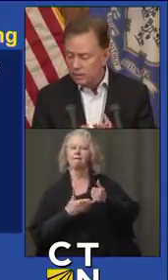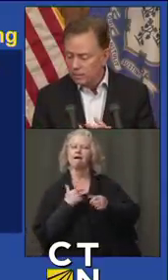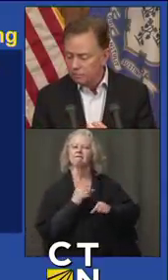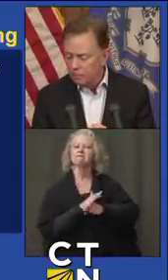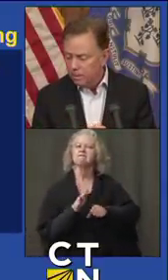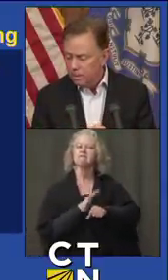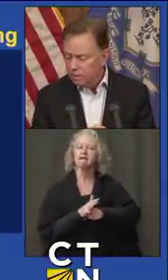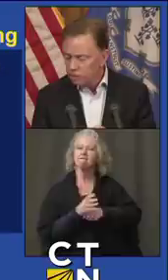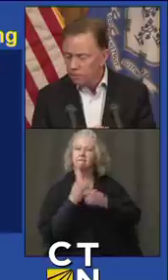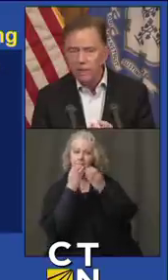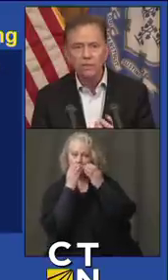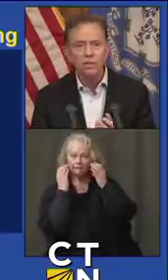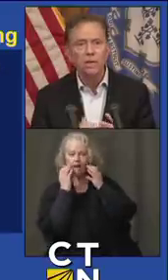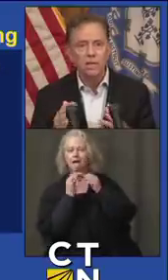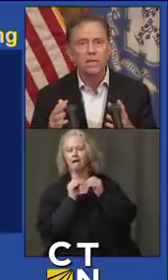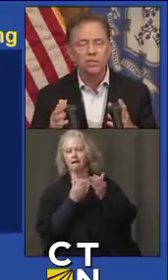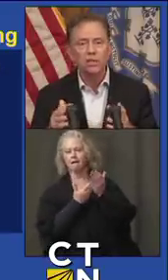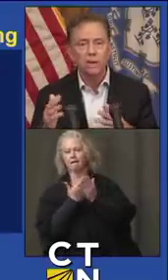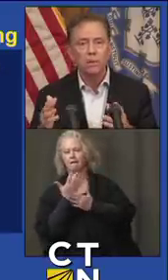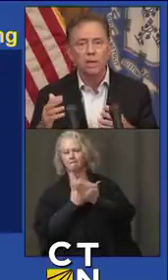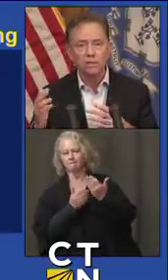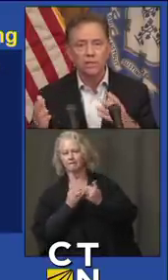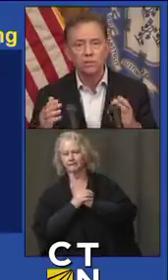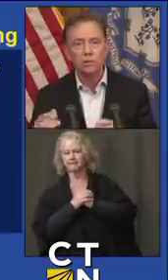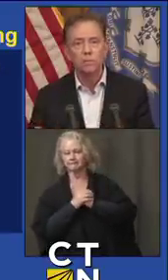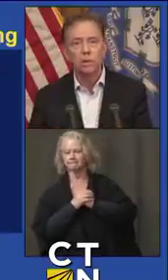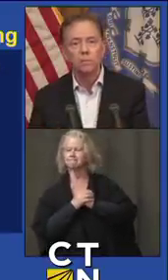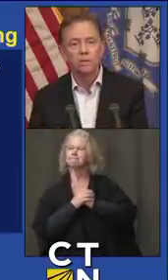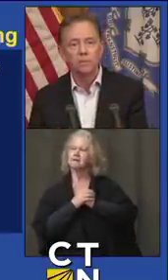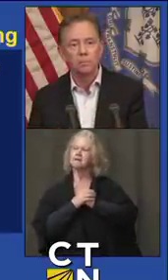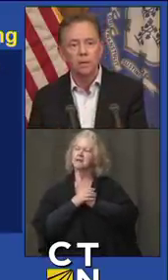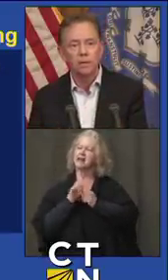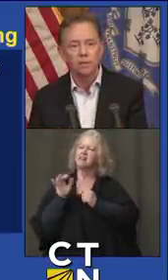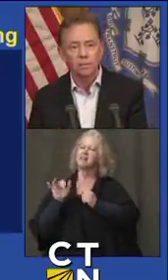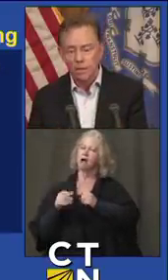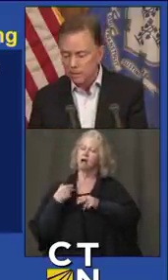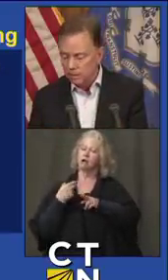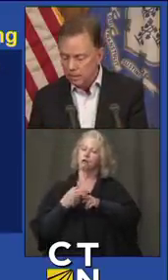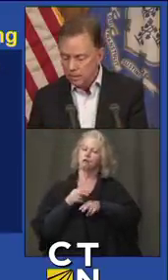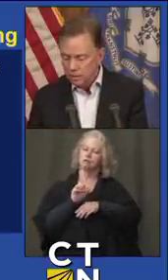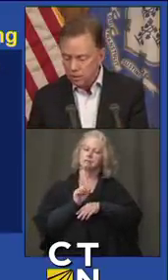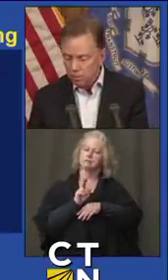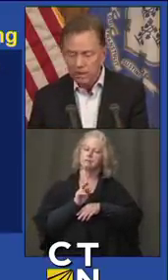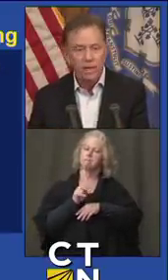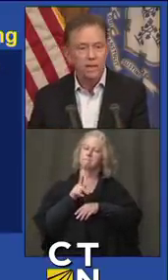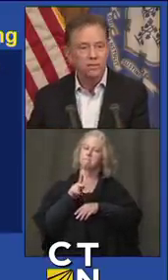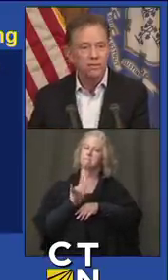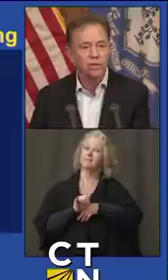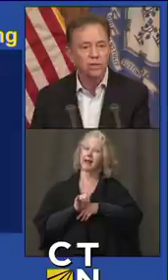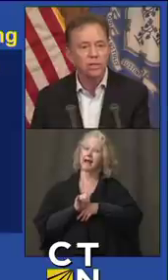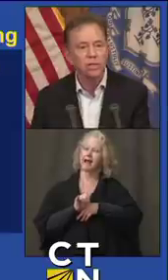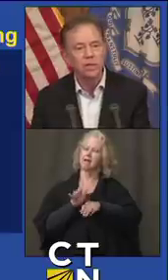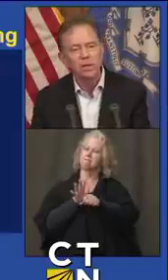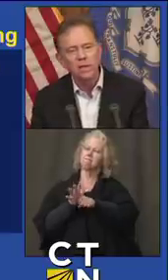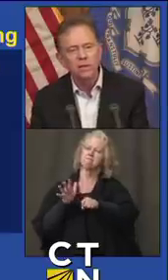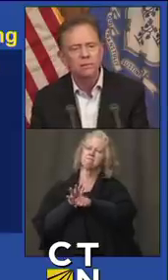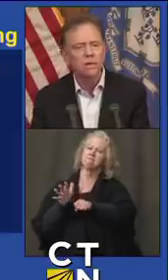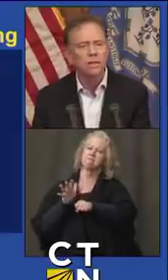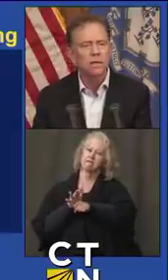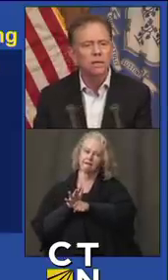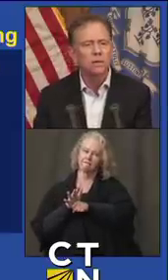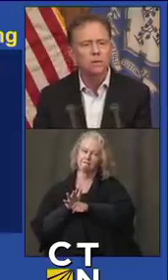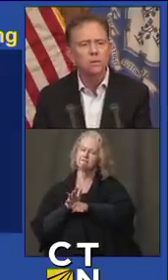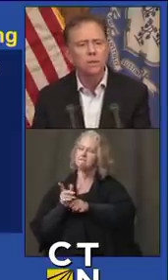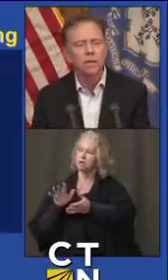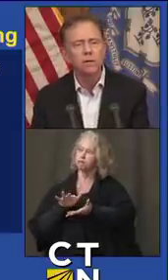And the supply chain is stabilizing. That's what I mean by supply and demand. So while that is still in the, what is